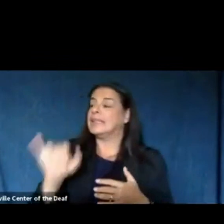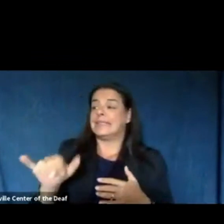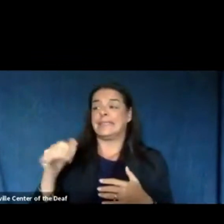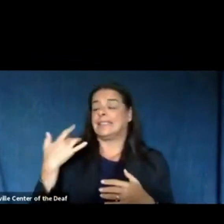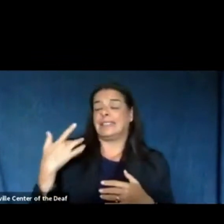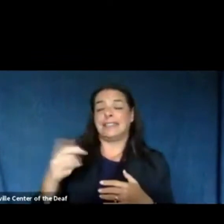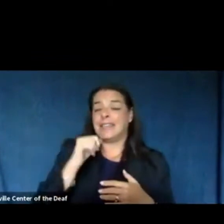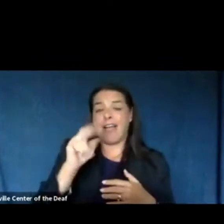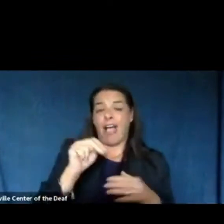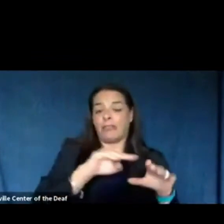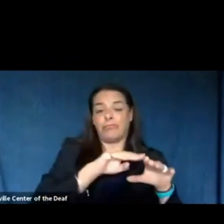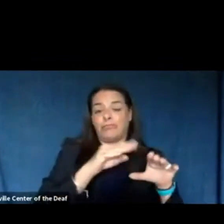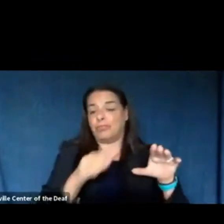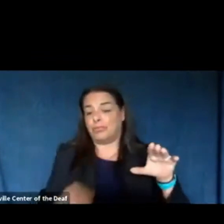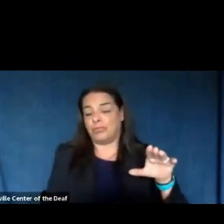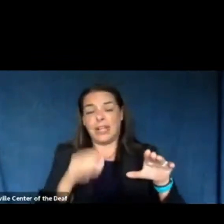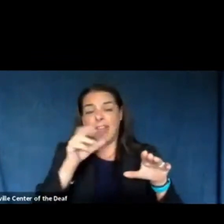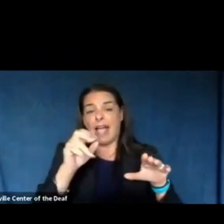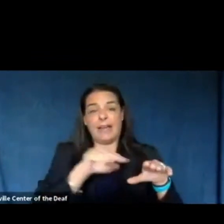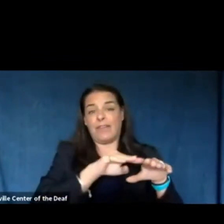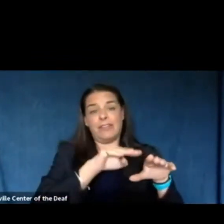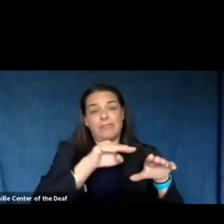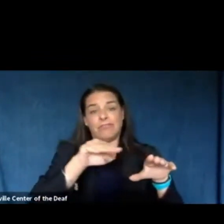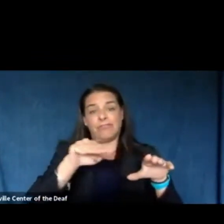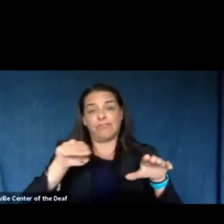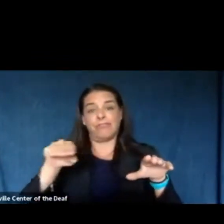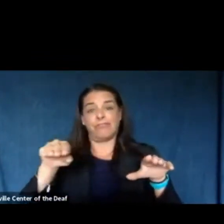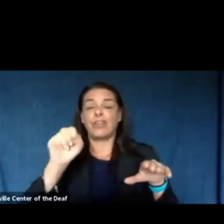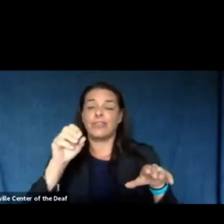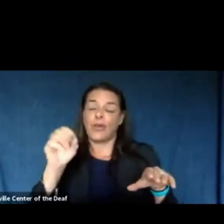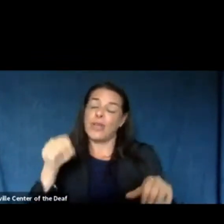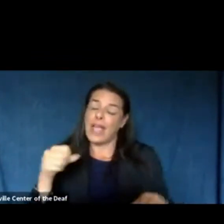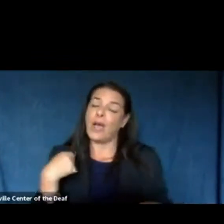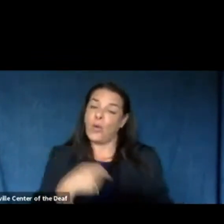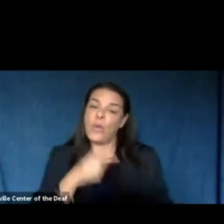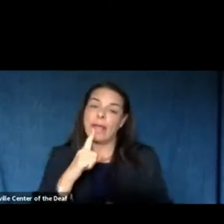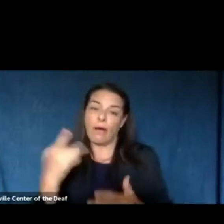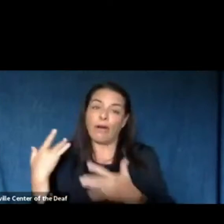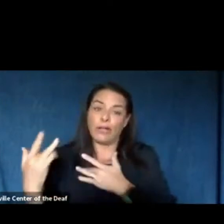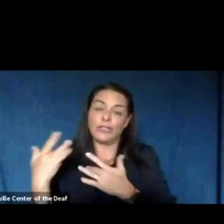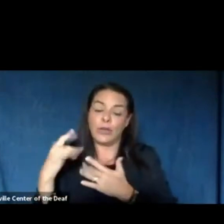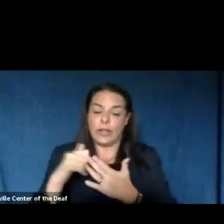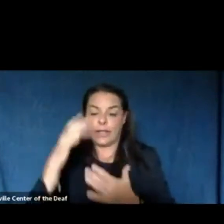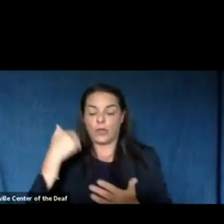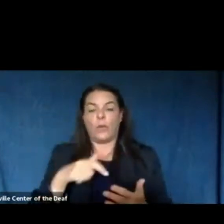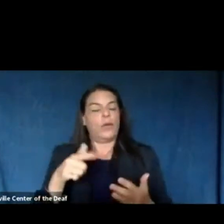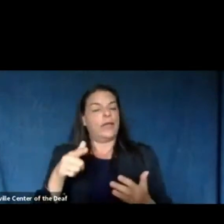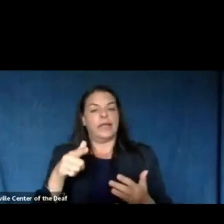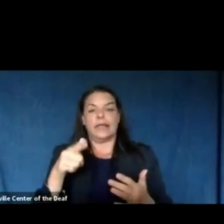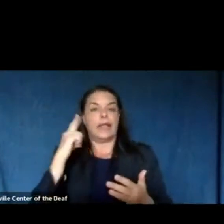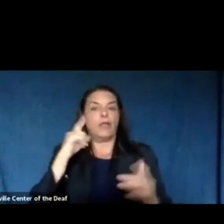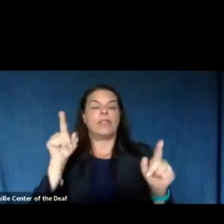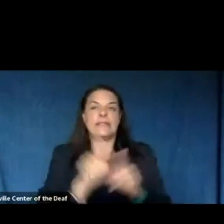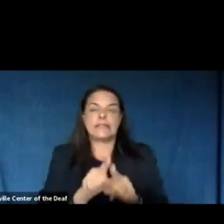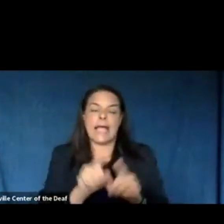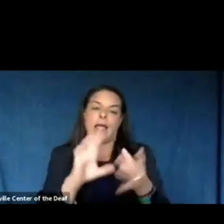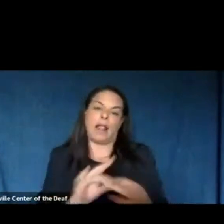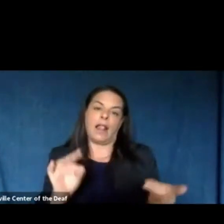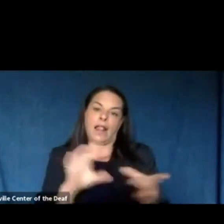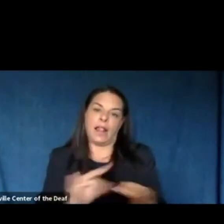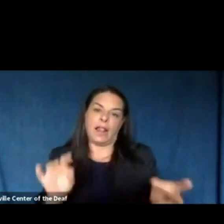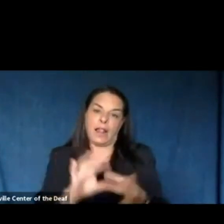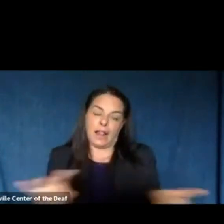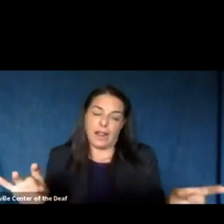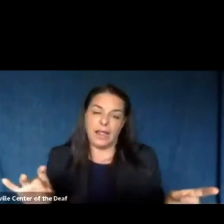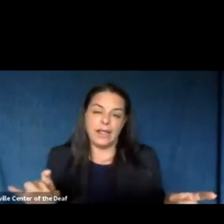even level off right now. So we are concerned about that, absolutely. And that's why you keep hearing us give the same messages. It's